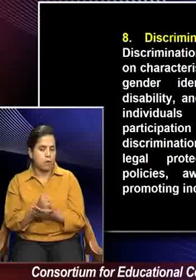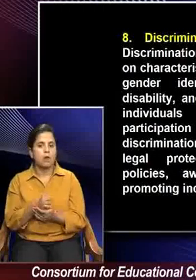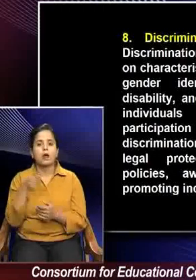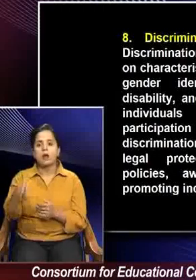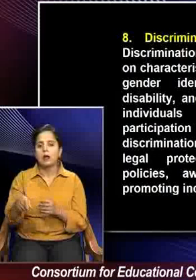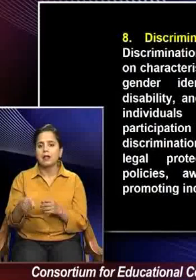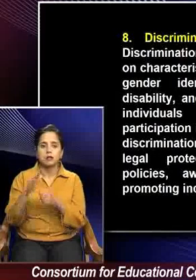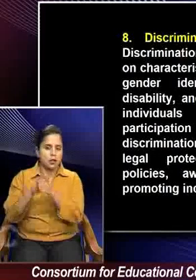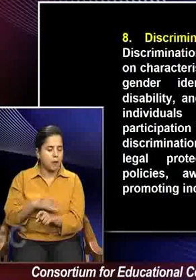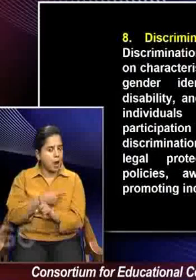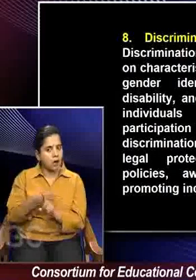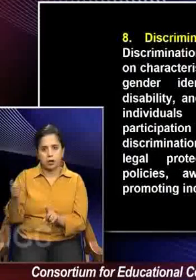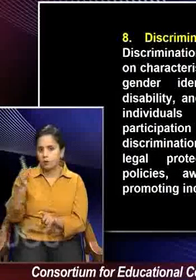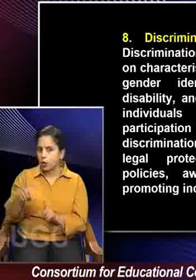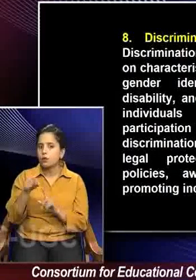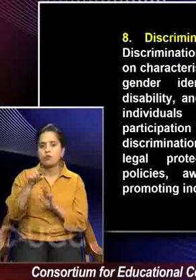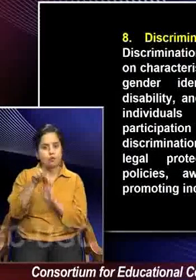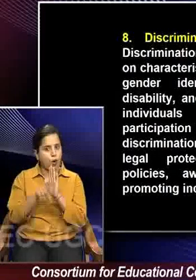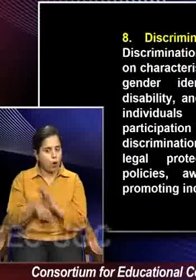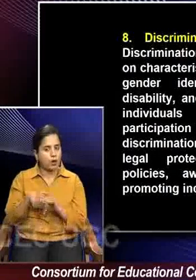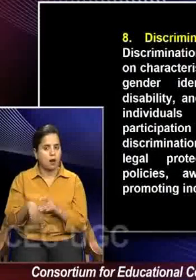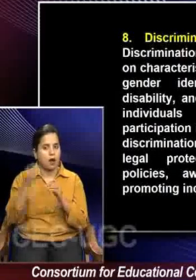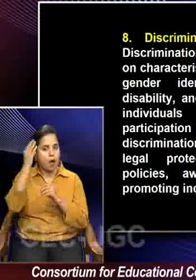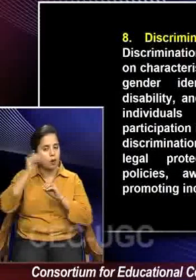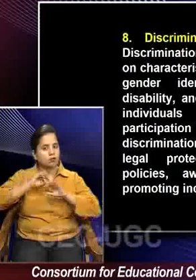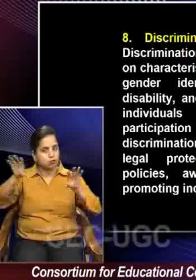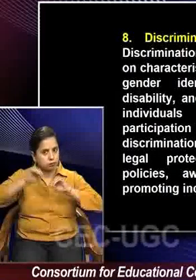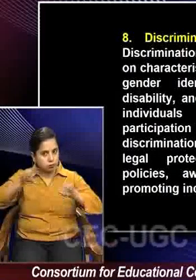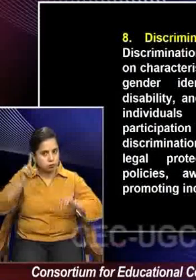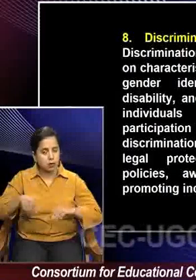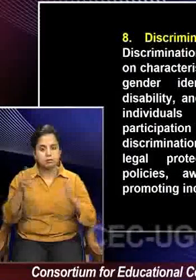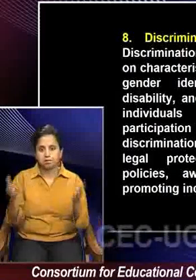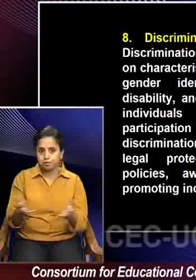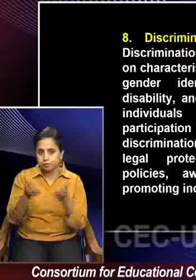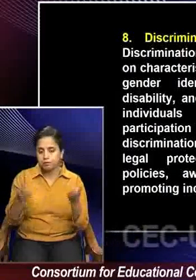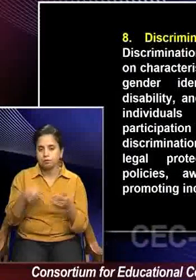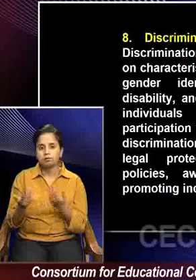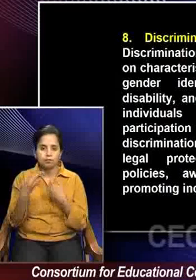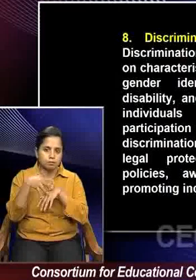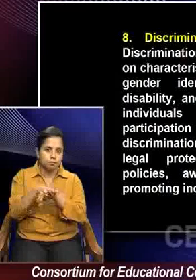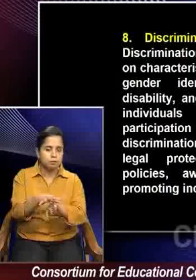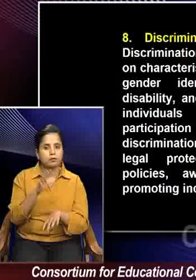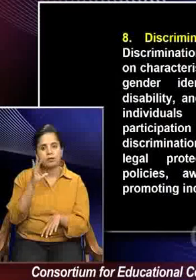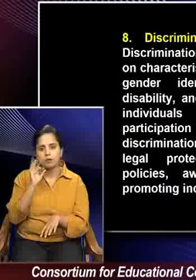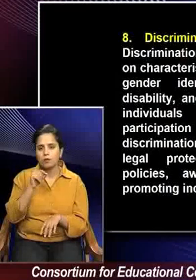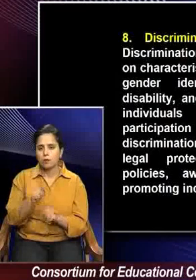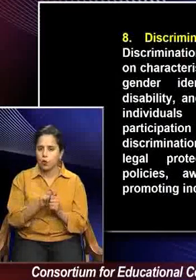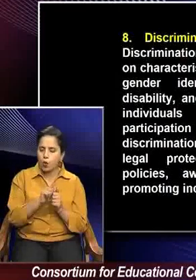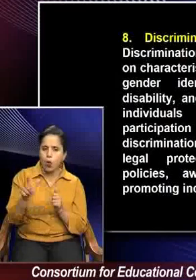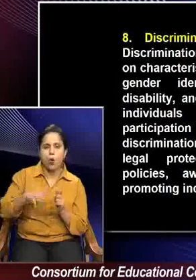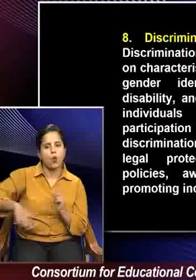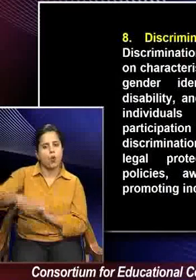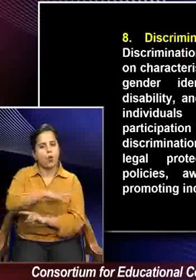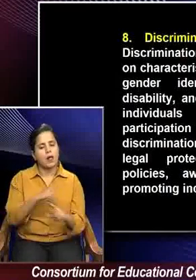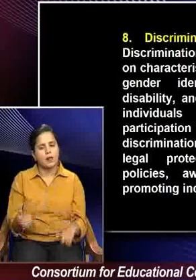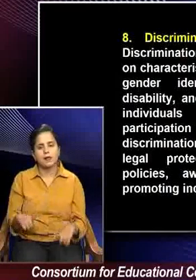anti-discrimination policies, awareness campaigns and promoting the inclusivity in all spheres